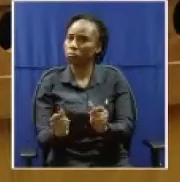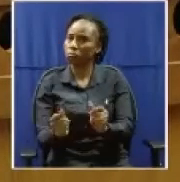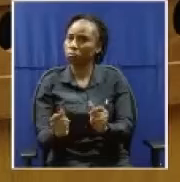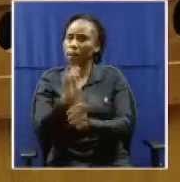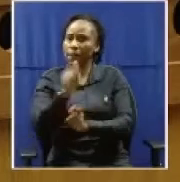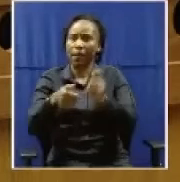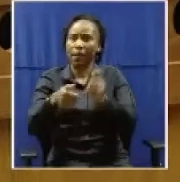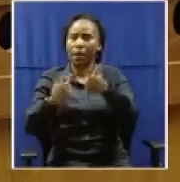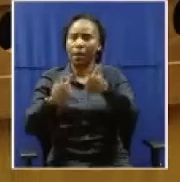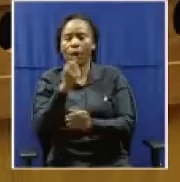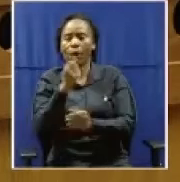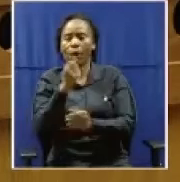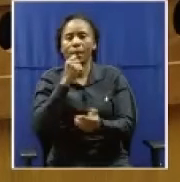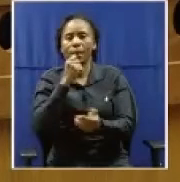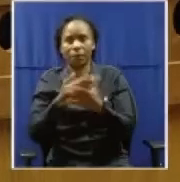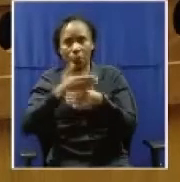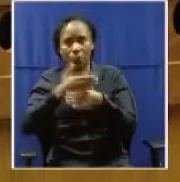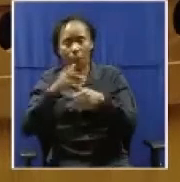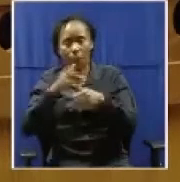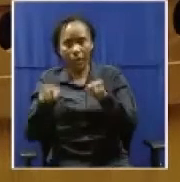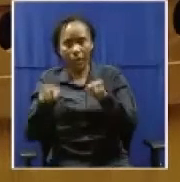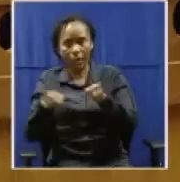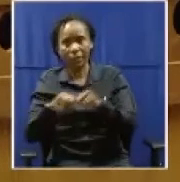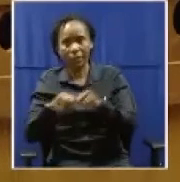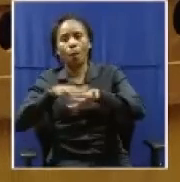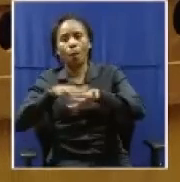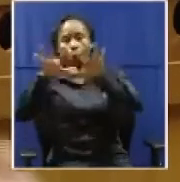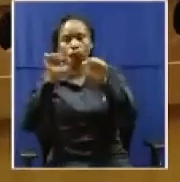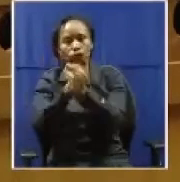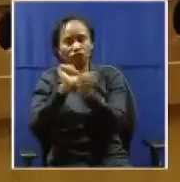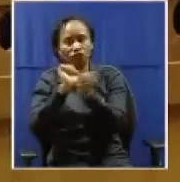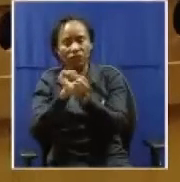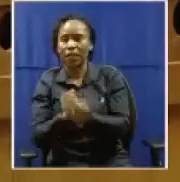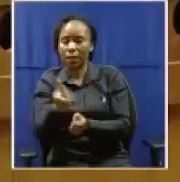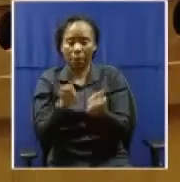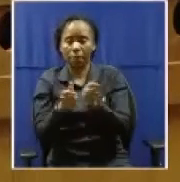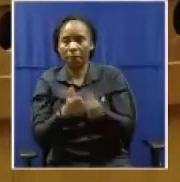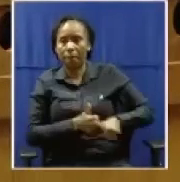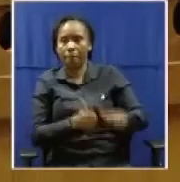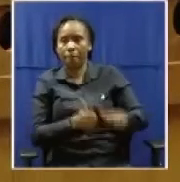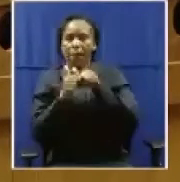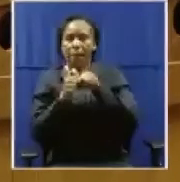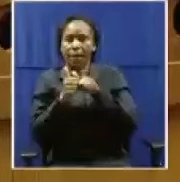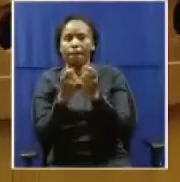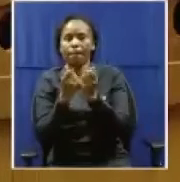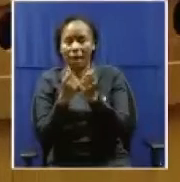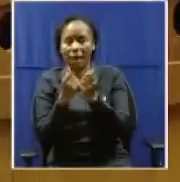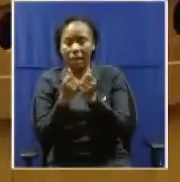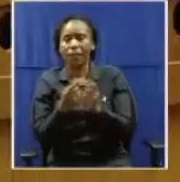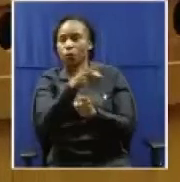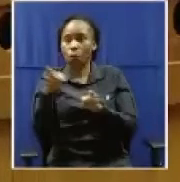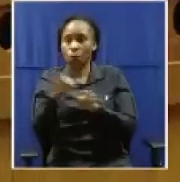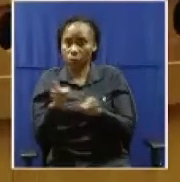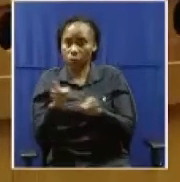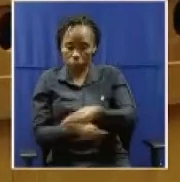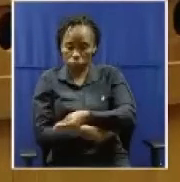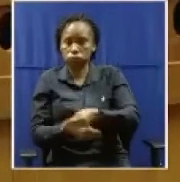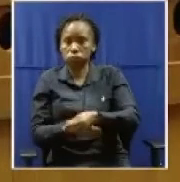claims to workers as well as more arrests and the recovery of ill-gotten gains from those who have defrauded the tourist